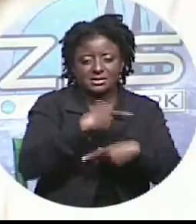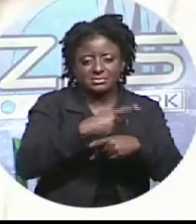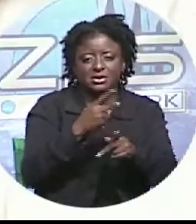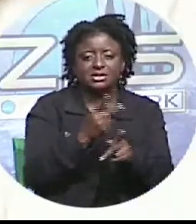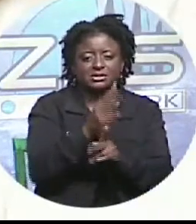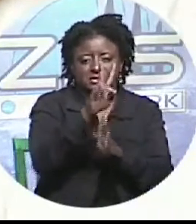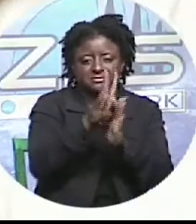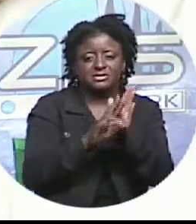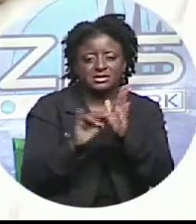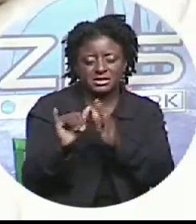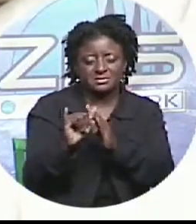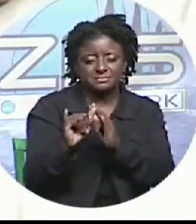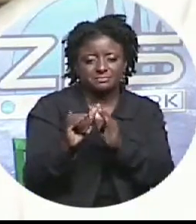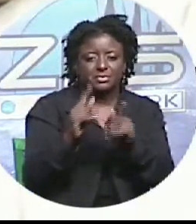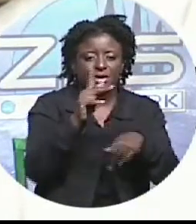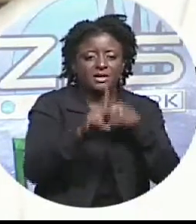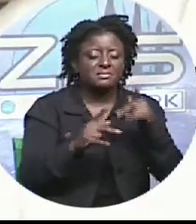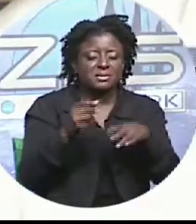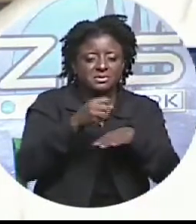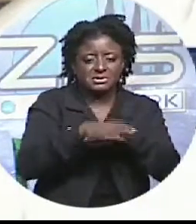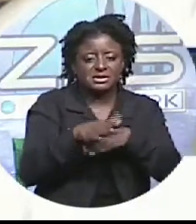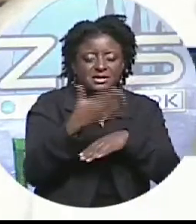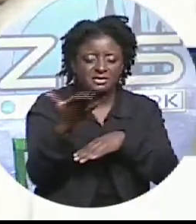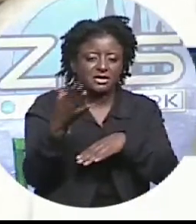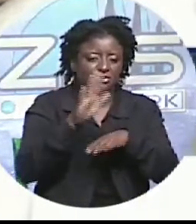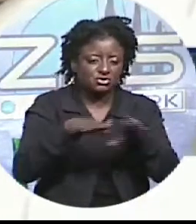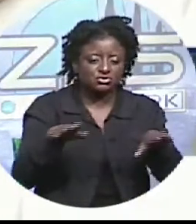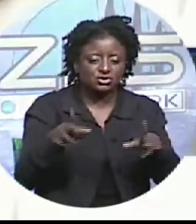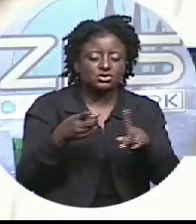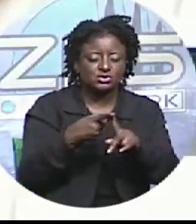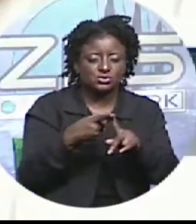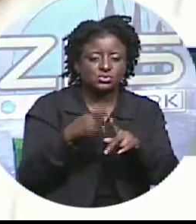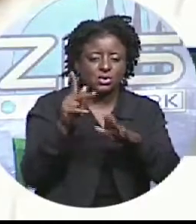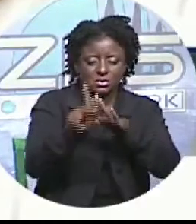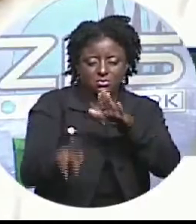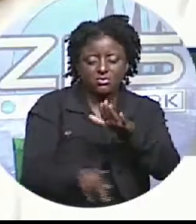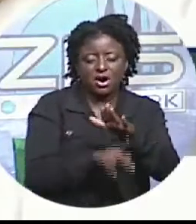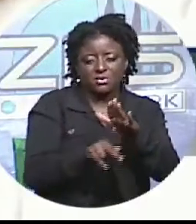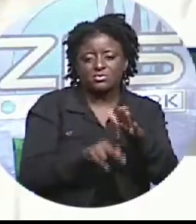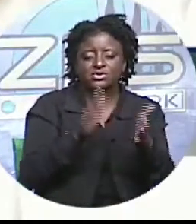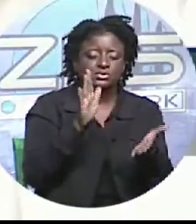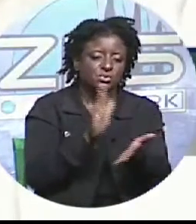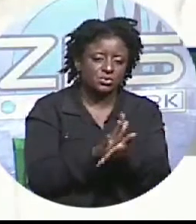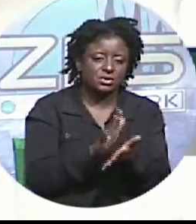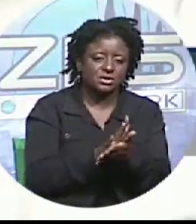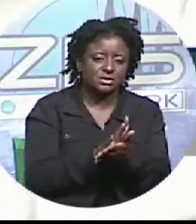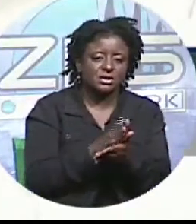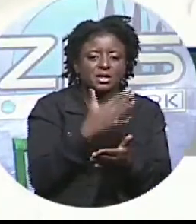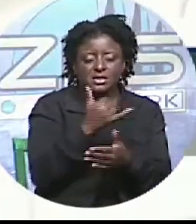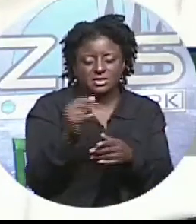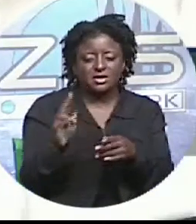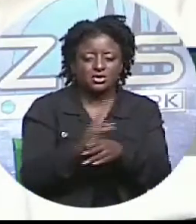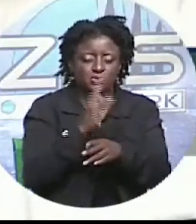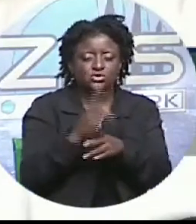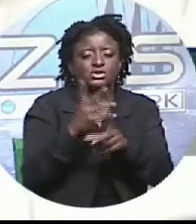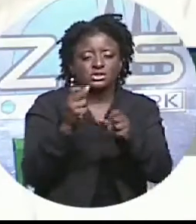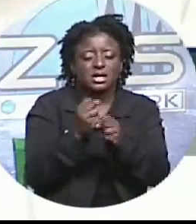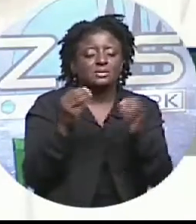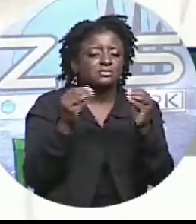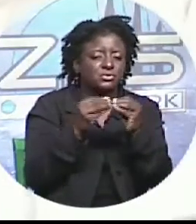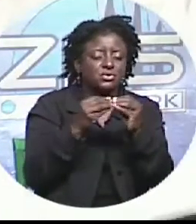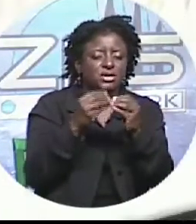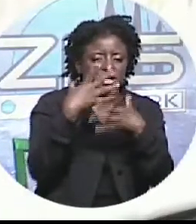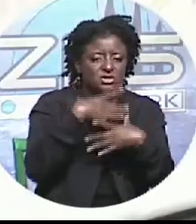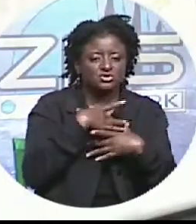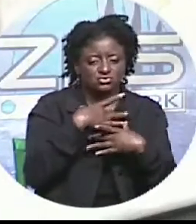People send their children to school, to primary school, and they usually take a far greater interest in them while they're in primary